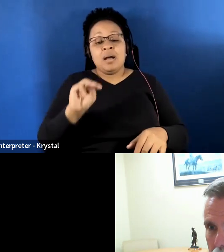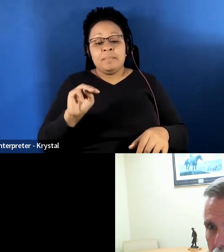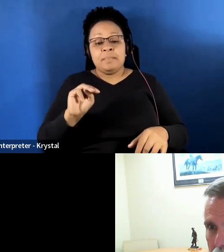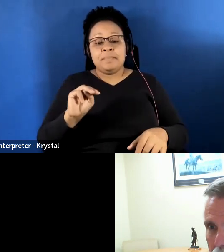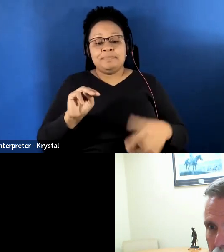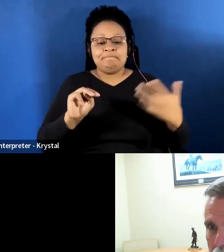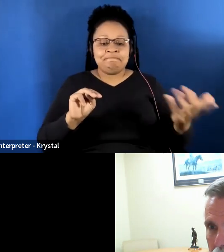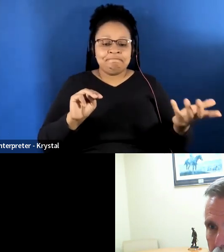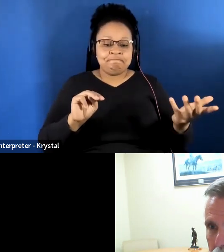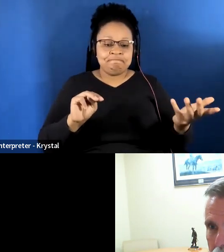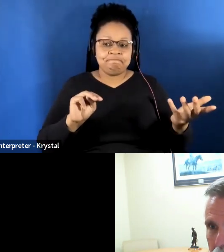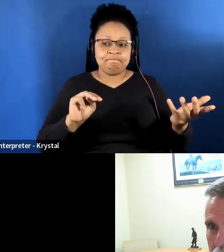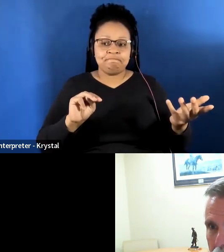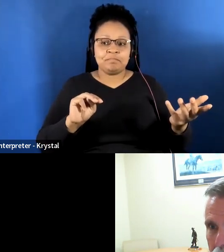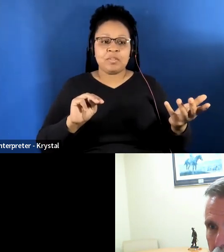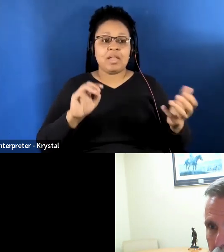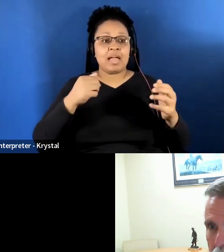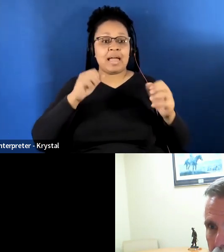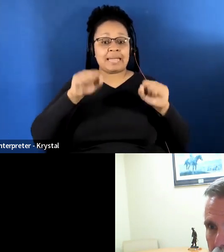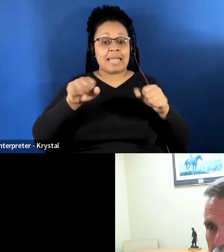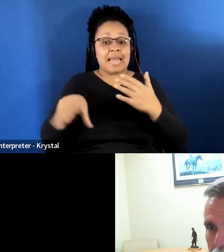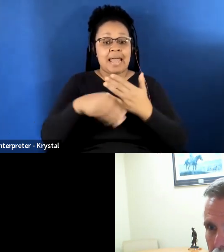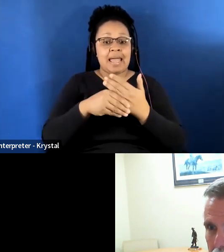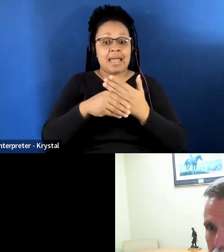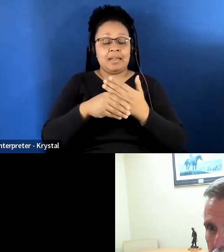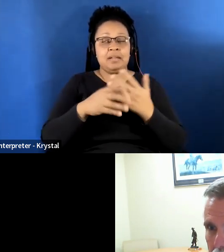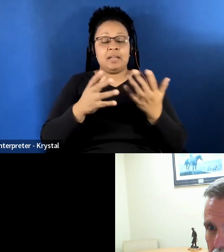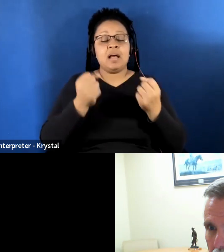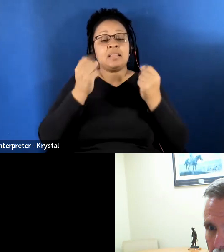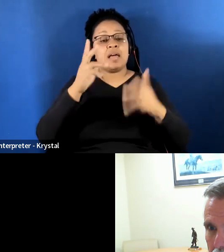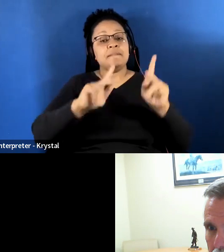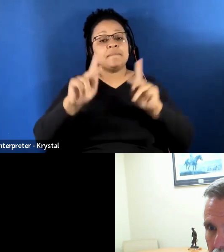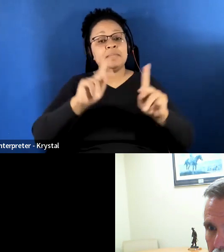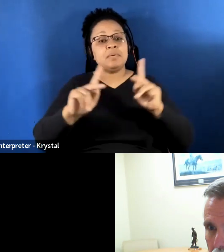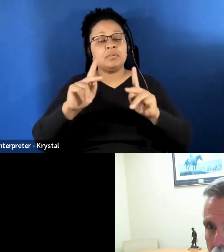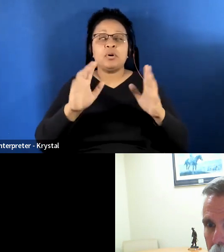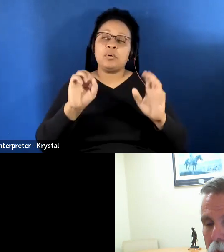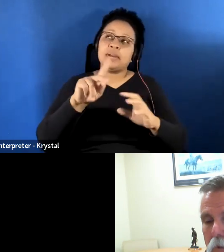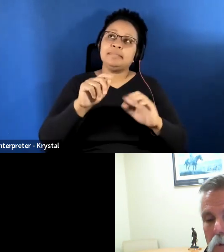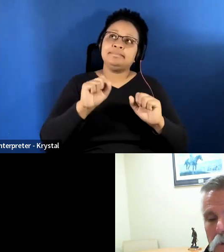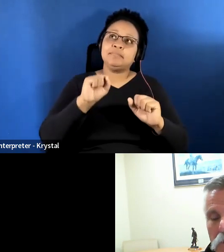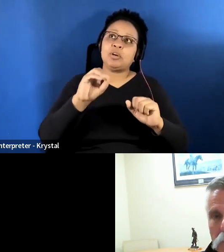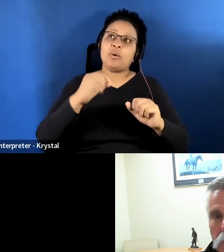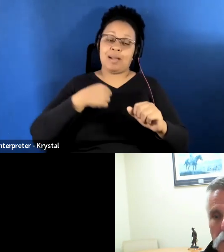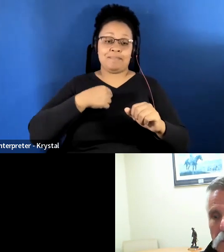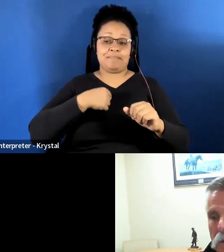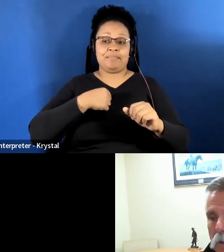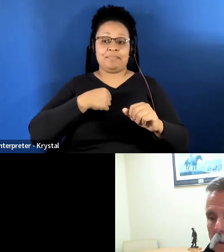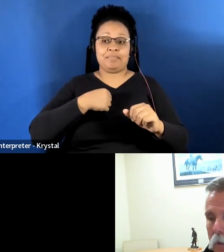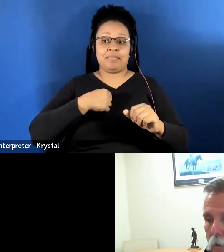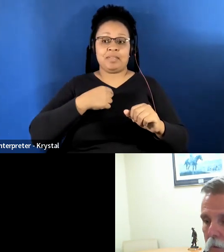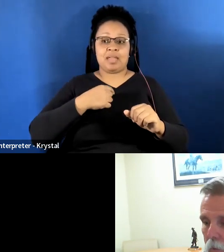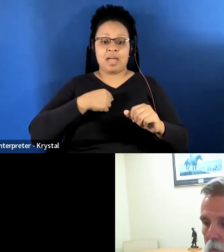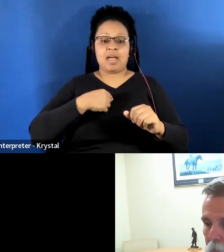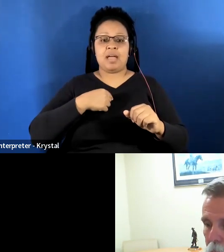I mean, what I could add to that is, a lot of people, so I could even say I've